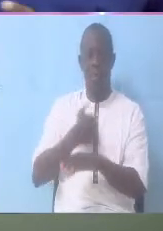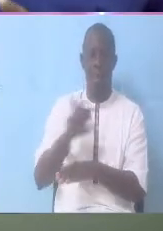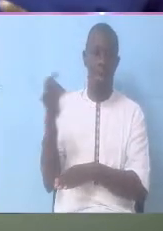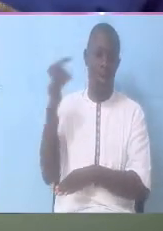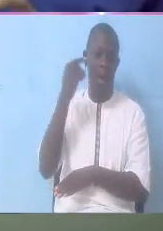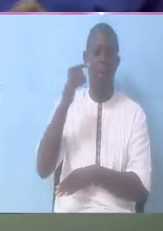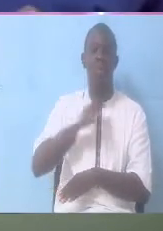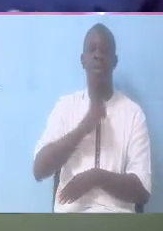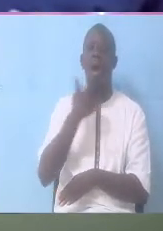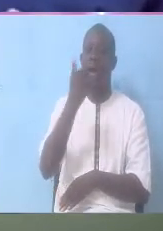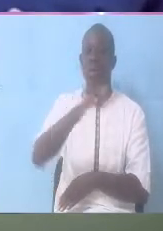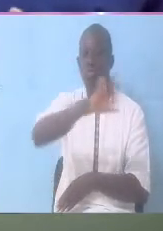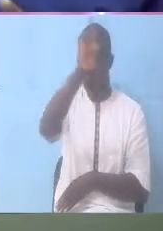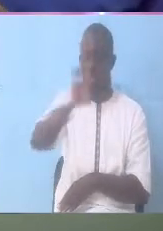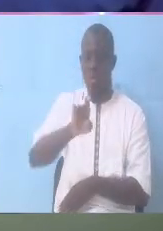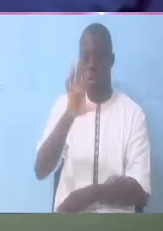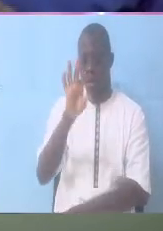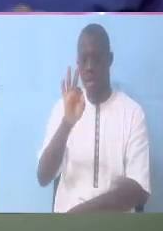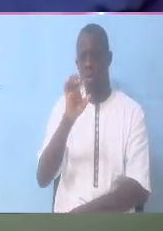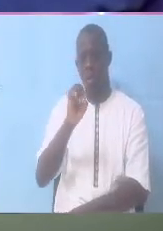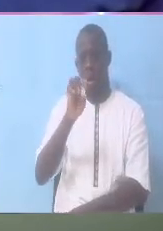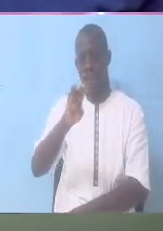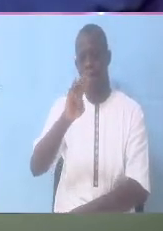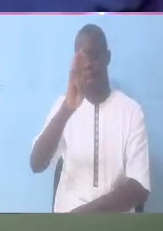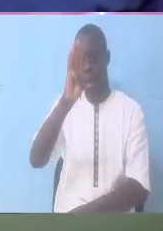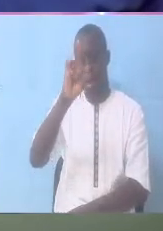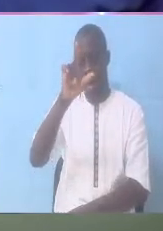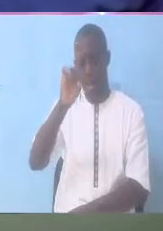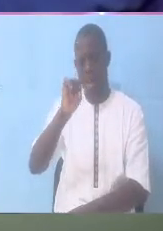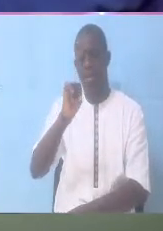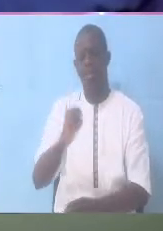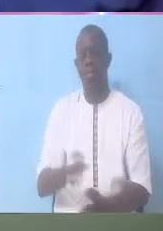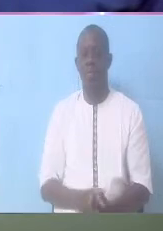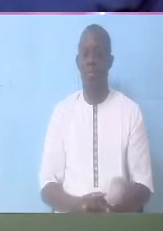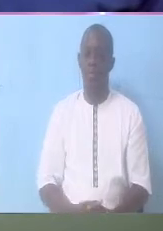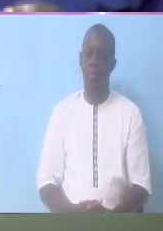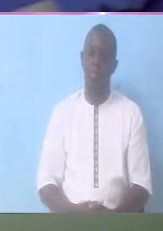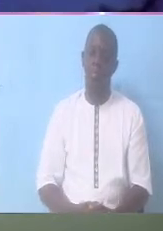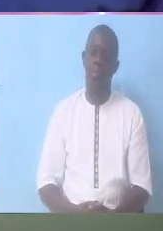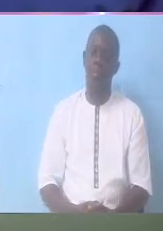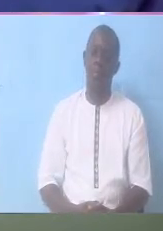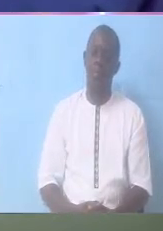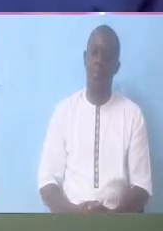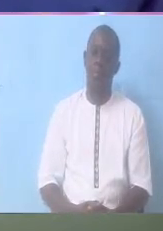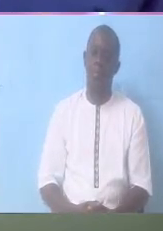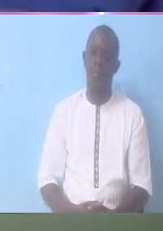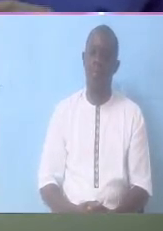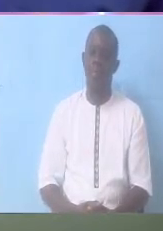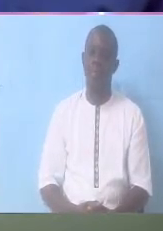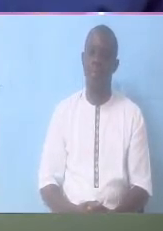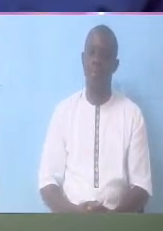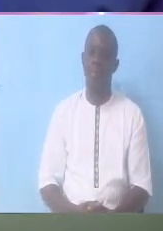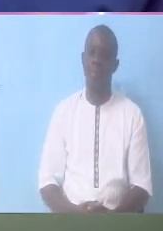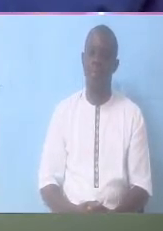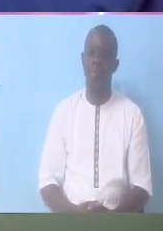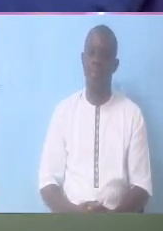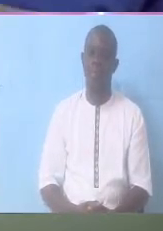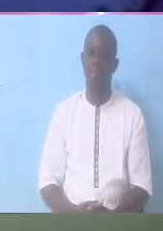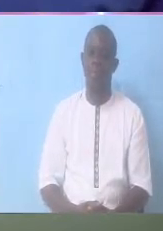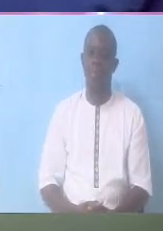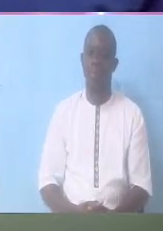akatumbul Tamba nyininka. Fodung Lantombon Tamba bijele bang fire kalamutale bang tumbul kai